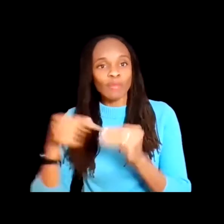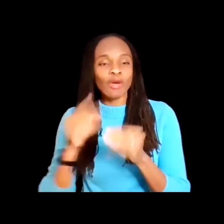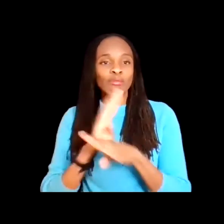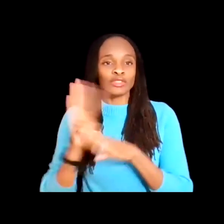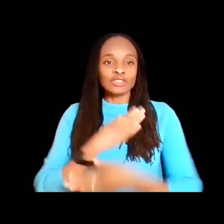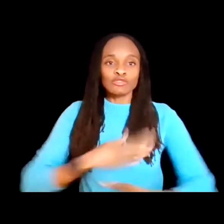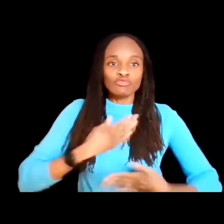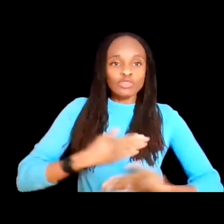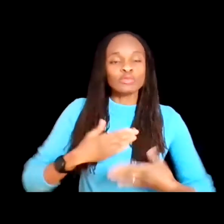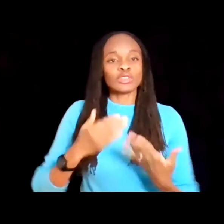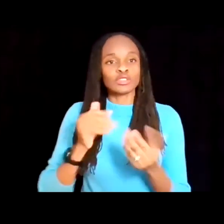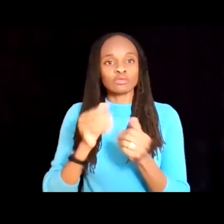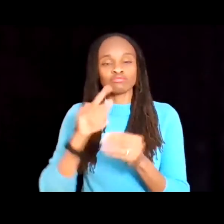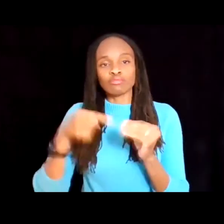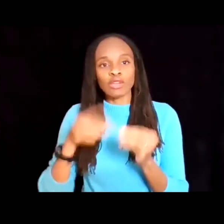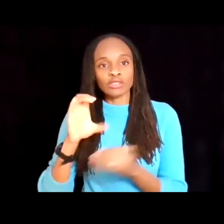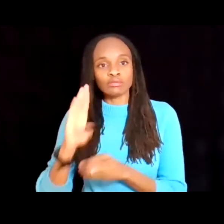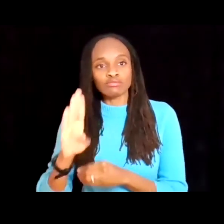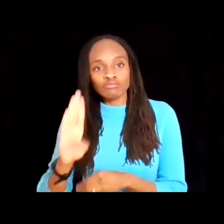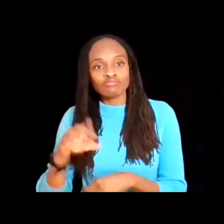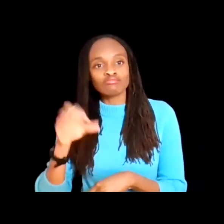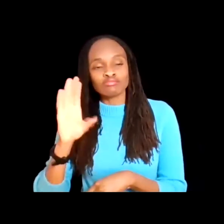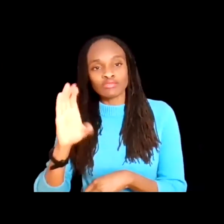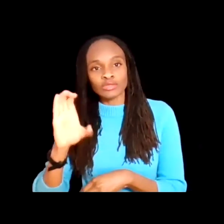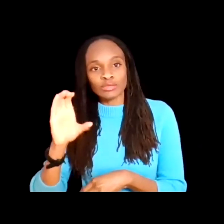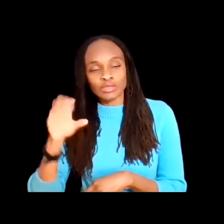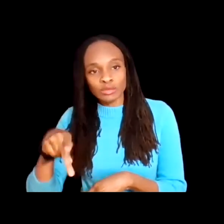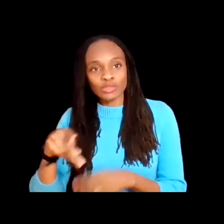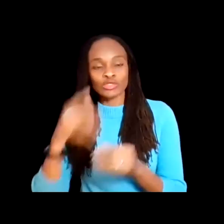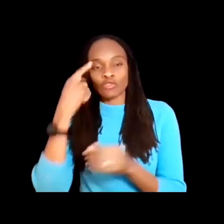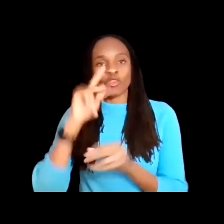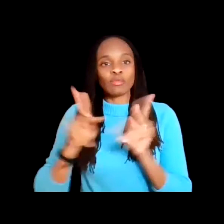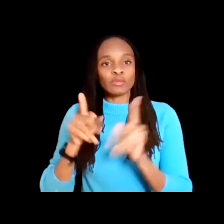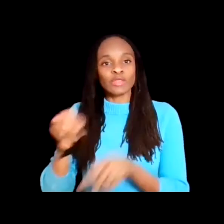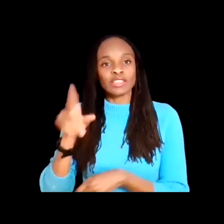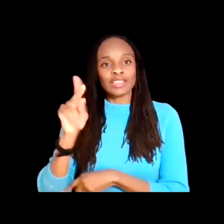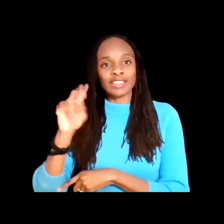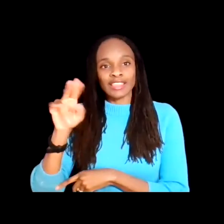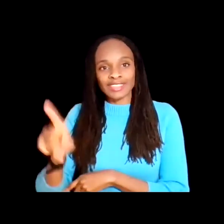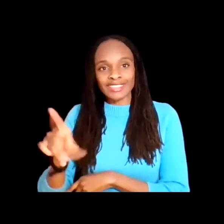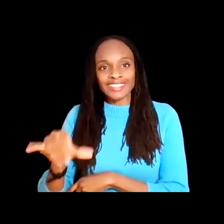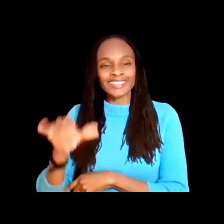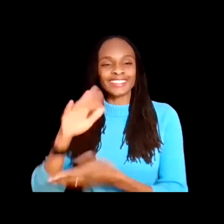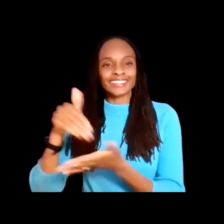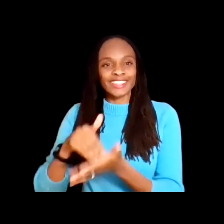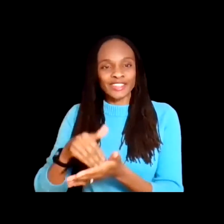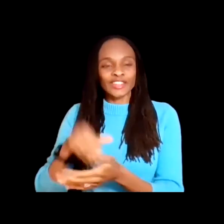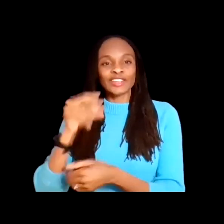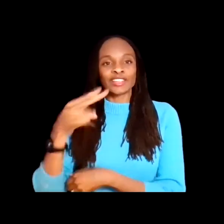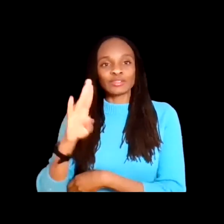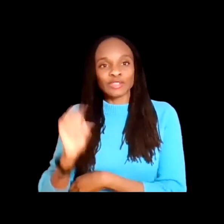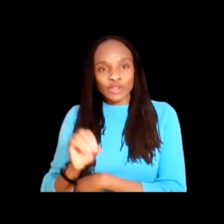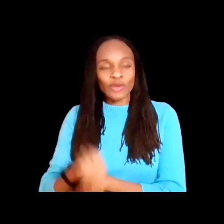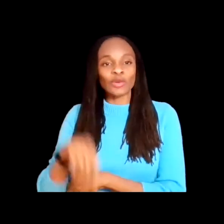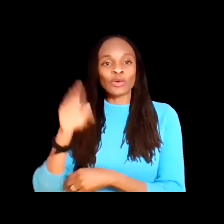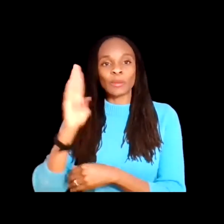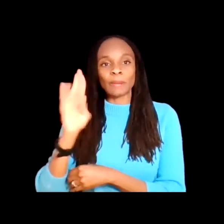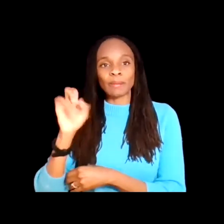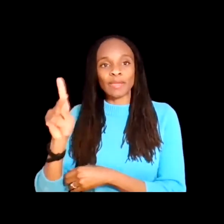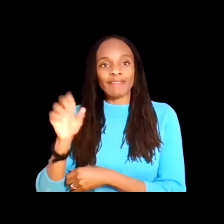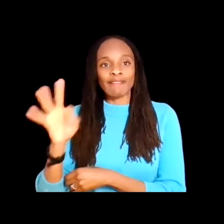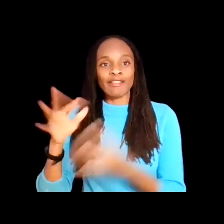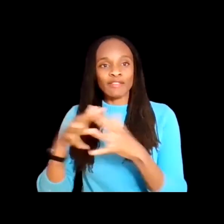for audiences at the Kennedy Center, the Annenberg Innovation Lab, HBO, Bank of America, and the Veterans Affairs Office of Los